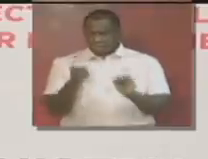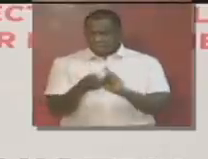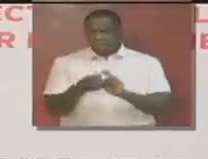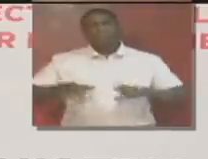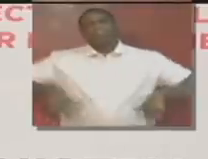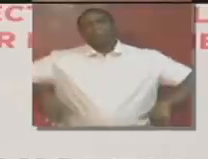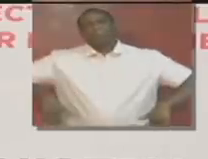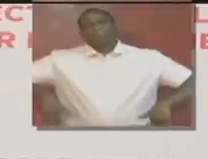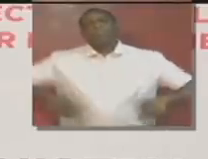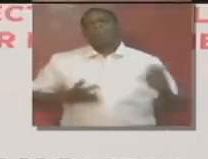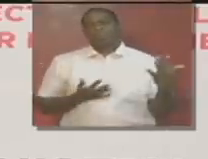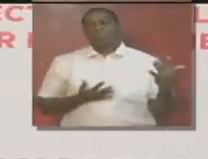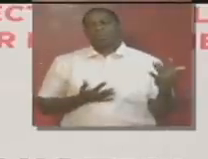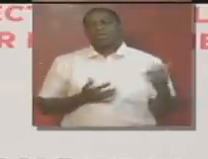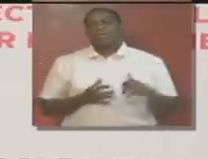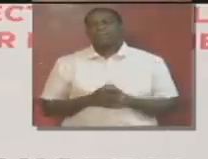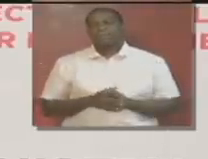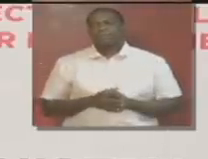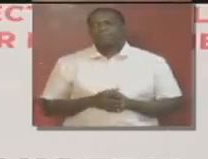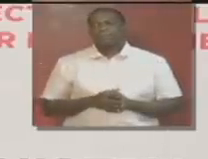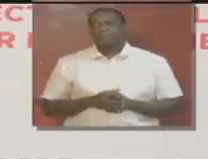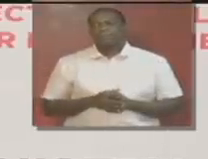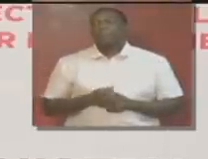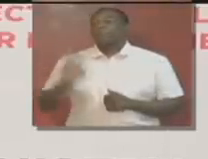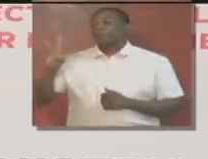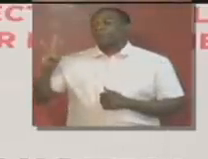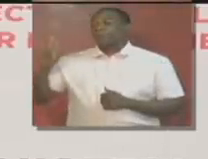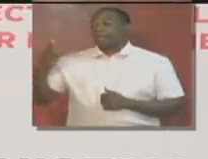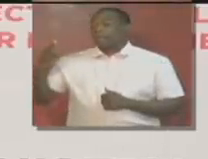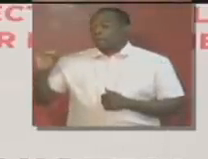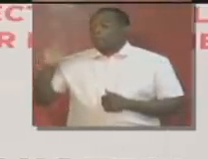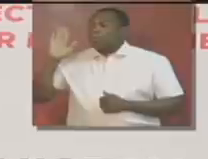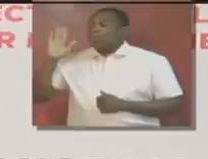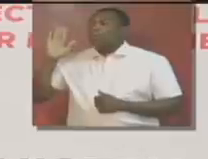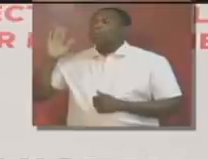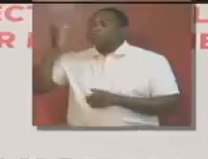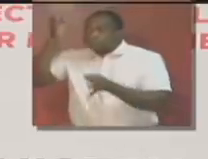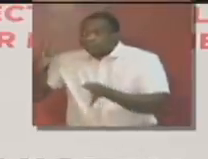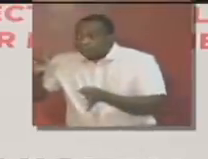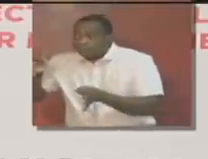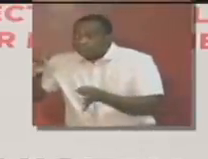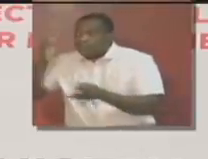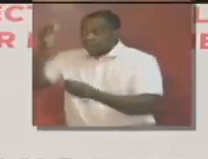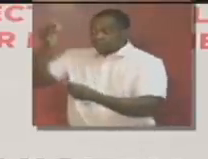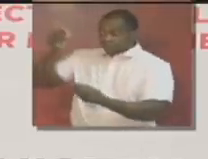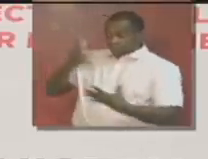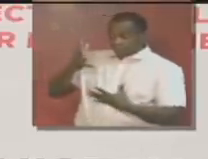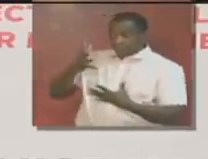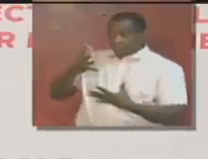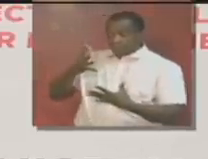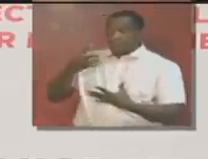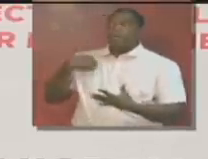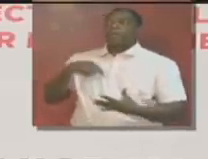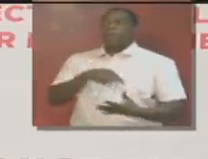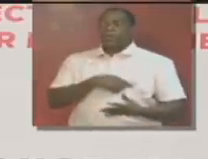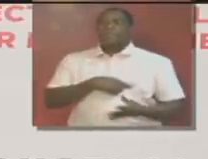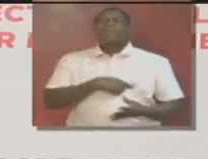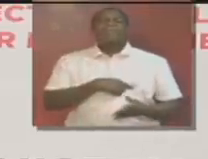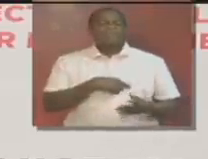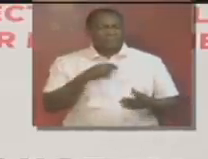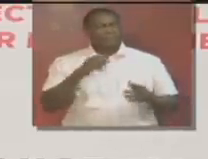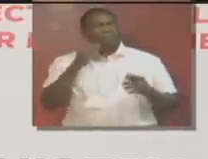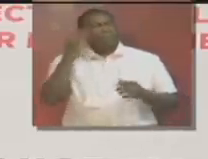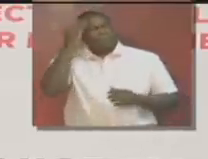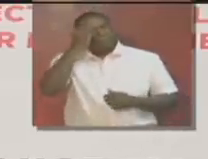information and that position change will come from WHO, and we will then assess and make the necessary recommendations